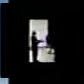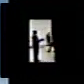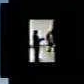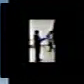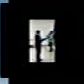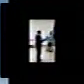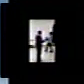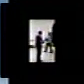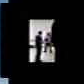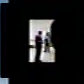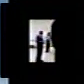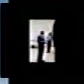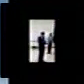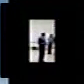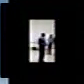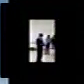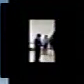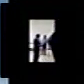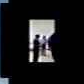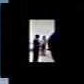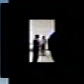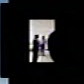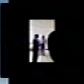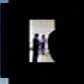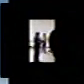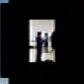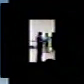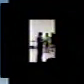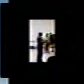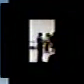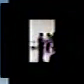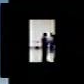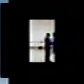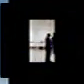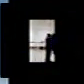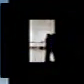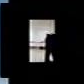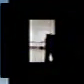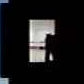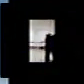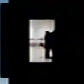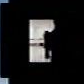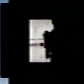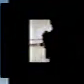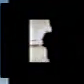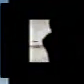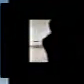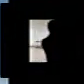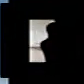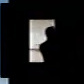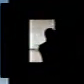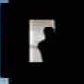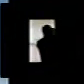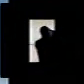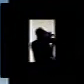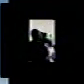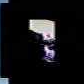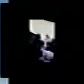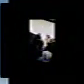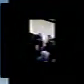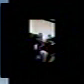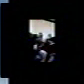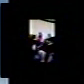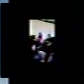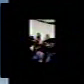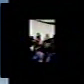from off thy shoulder, and the yoke shall be destroyed because of the anointing. The yoke shall be destroyed